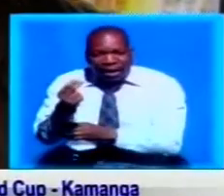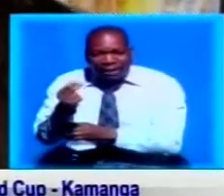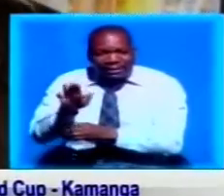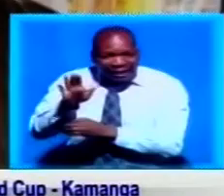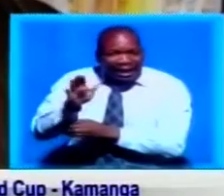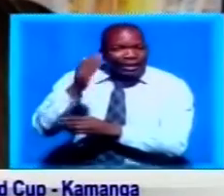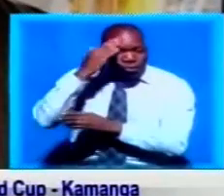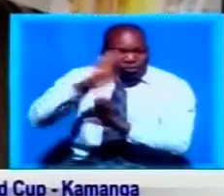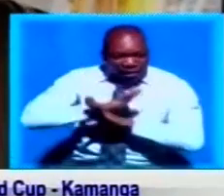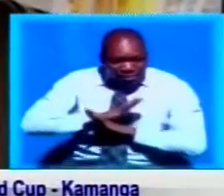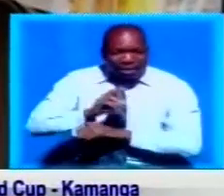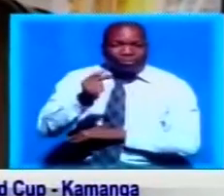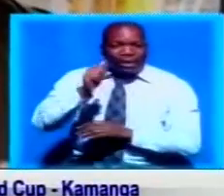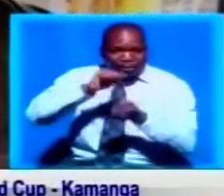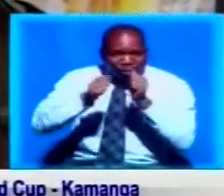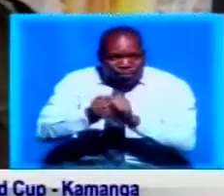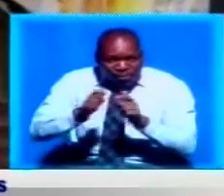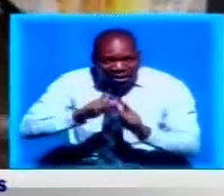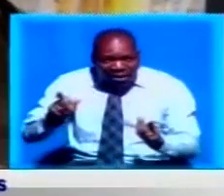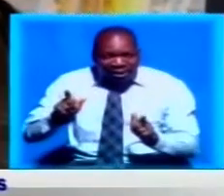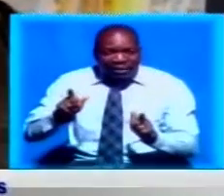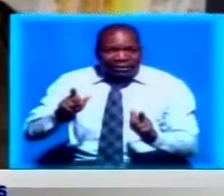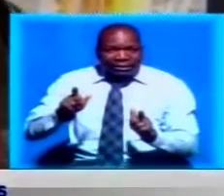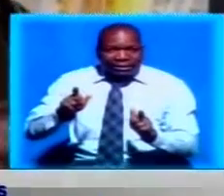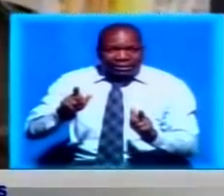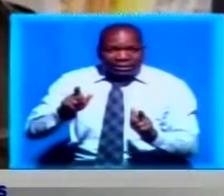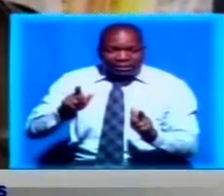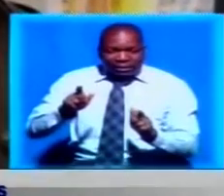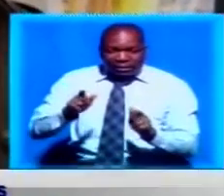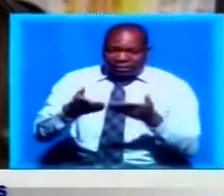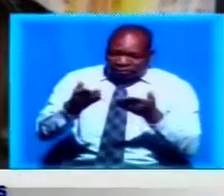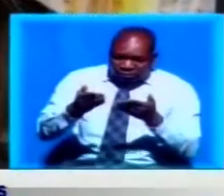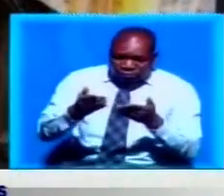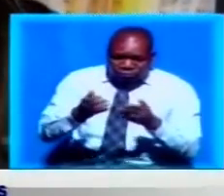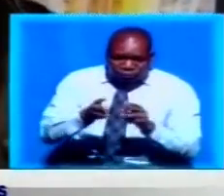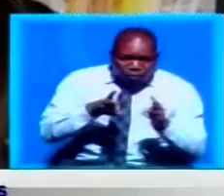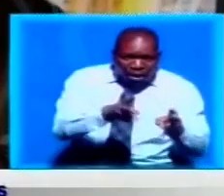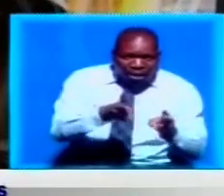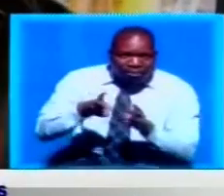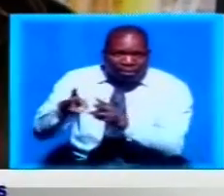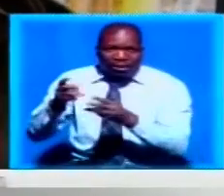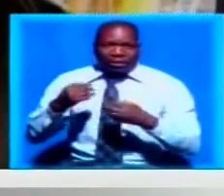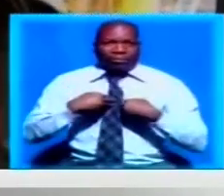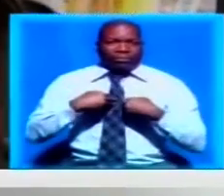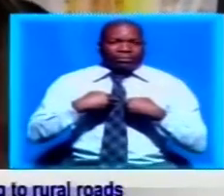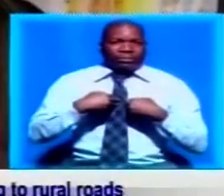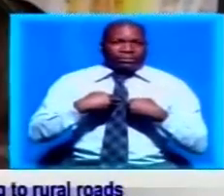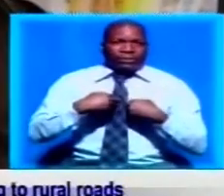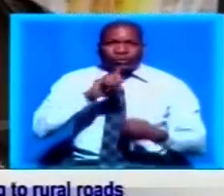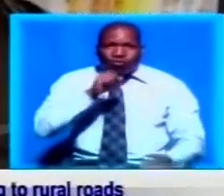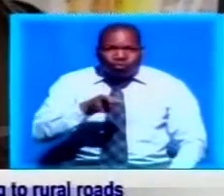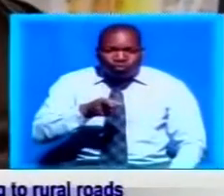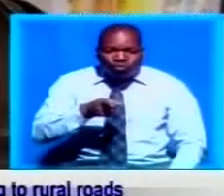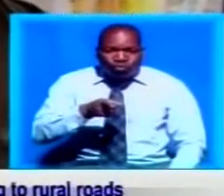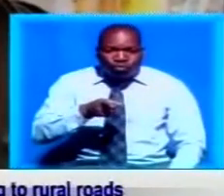big problem in Zambia at the moment, but if we were to open the circuits so that we make sure